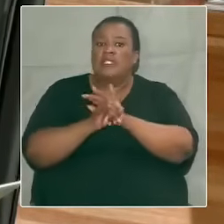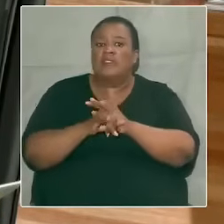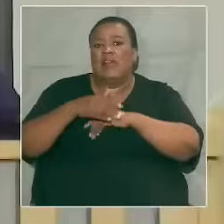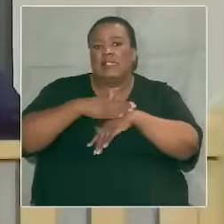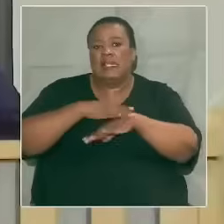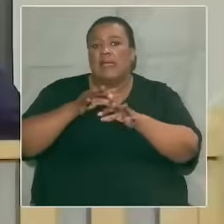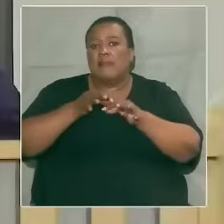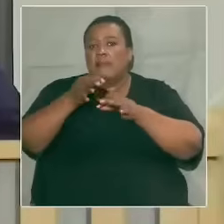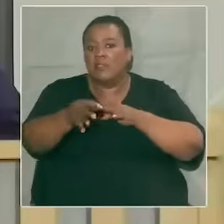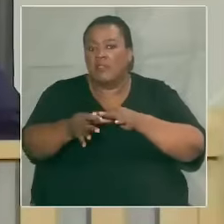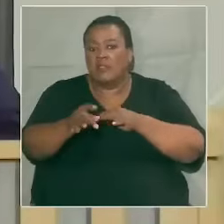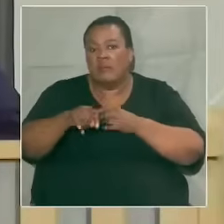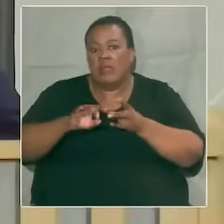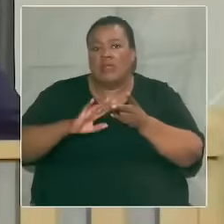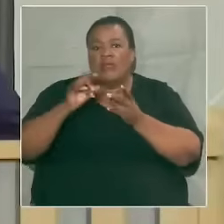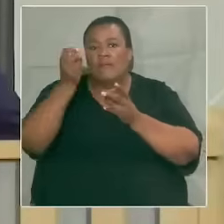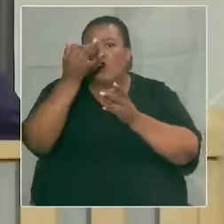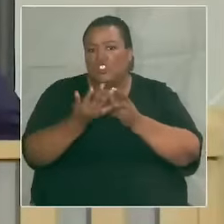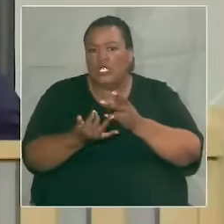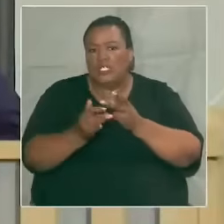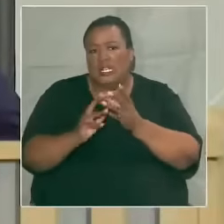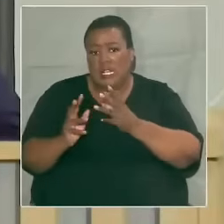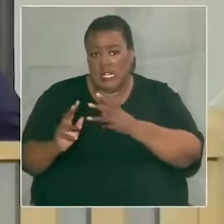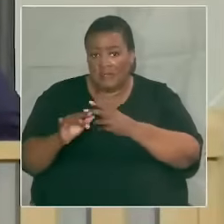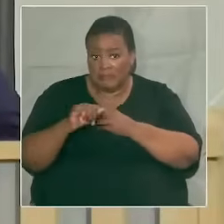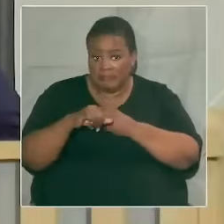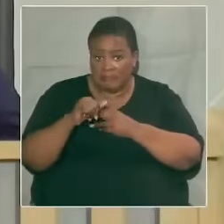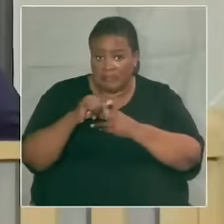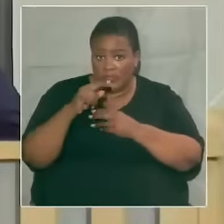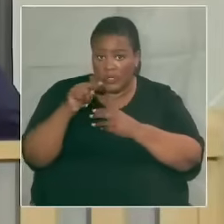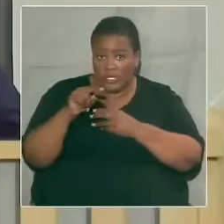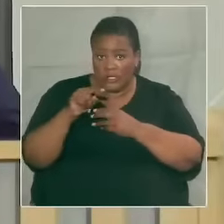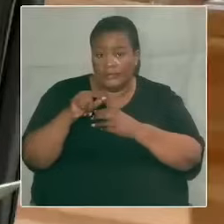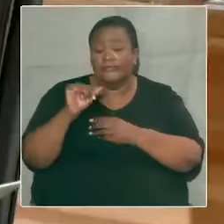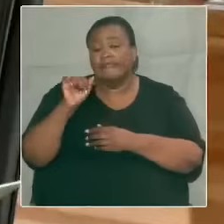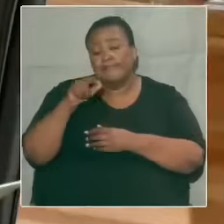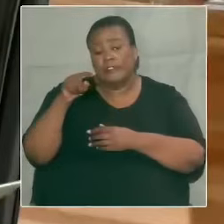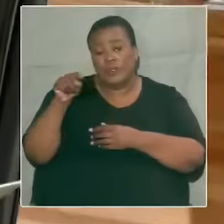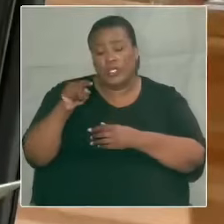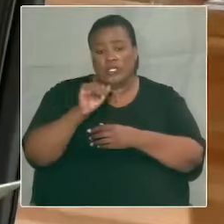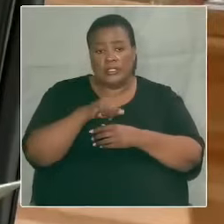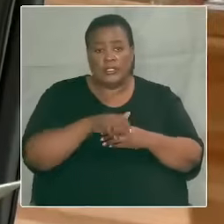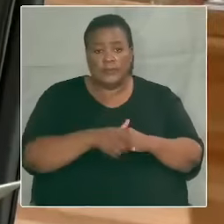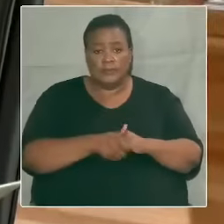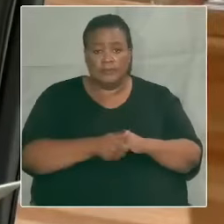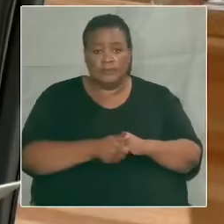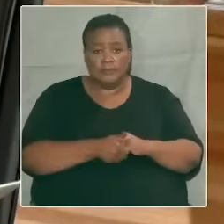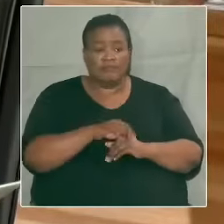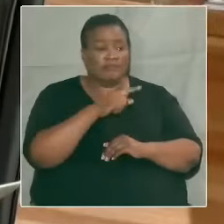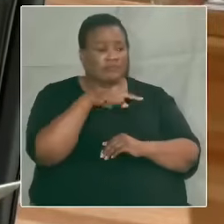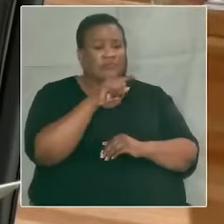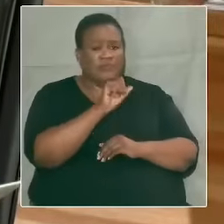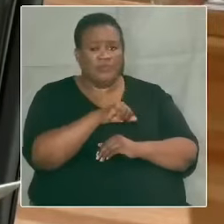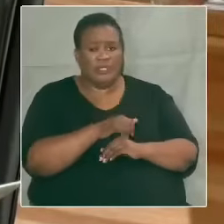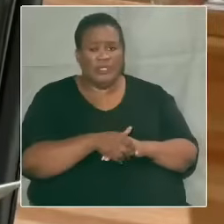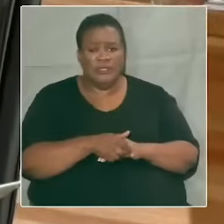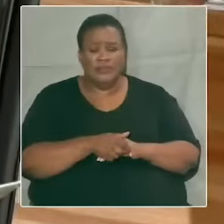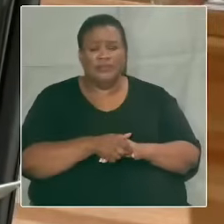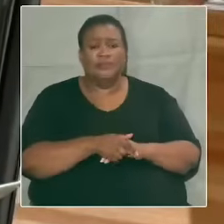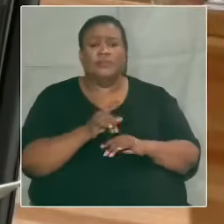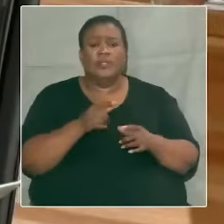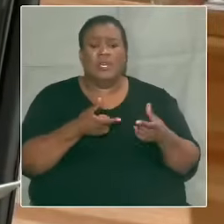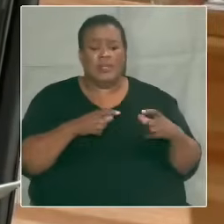addressed. Correct? That is correct, Commissioner. Yes. Then if I can ask you to move to paragraph